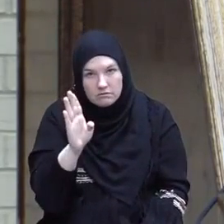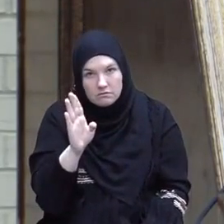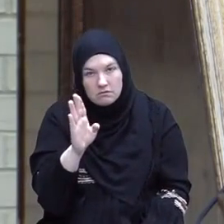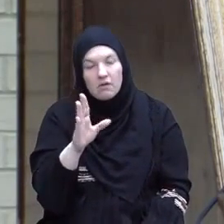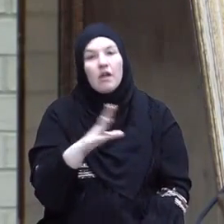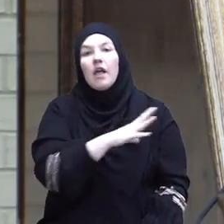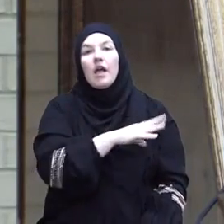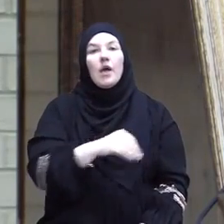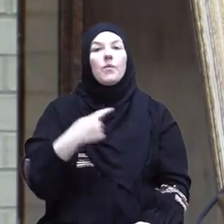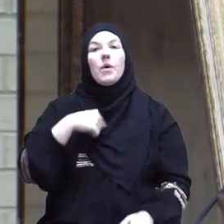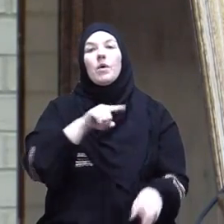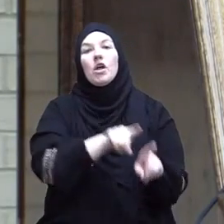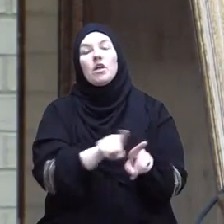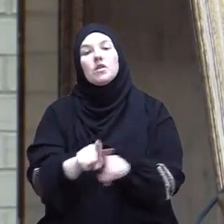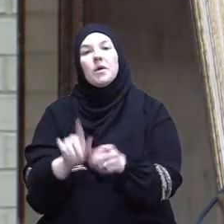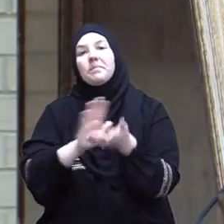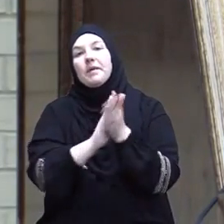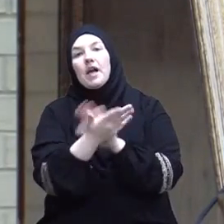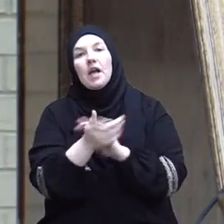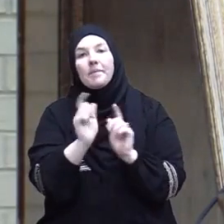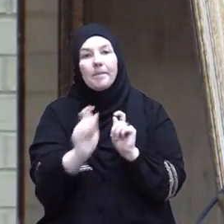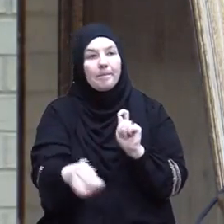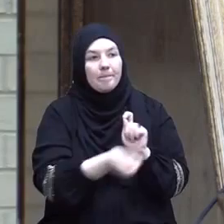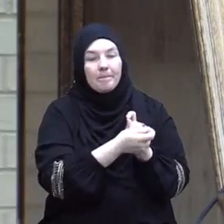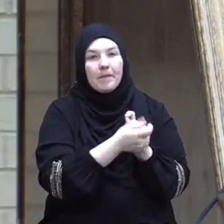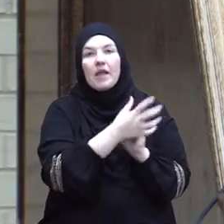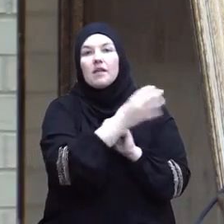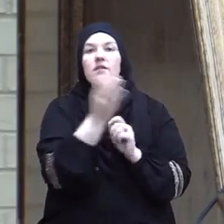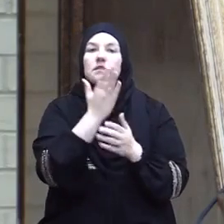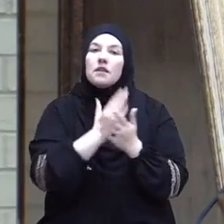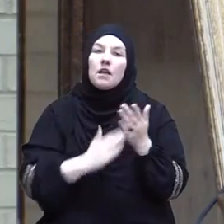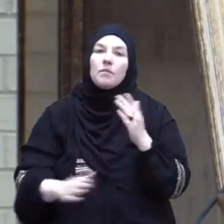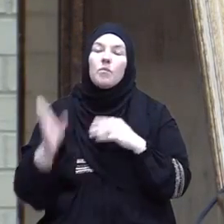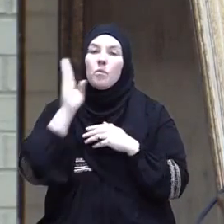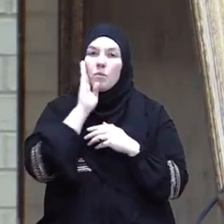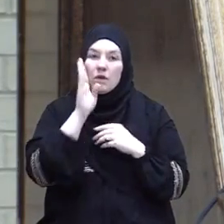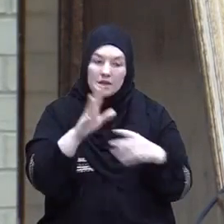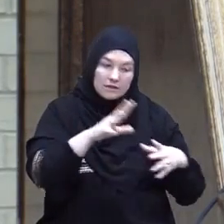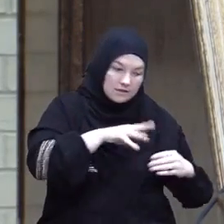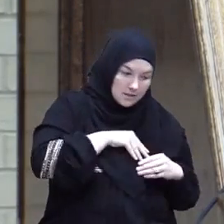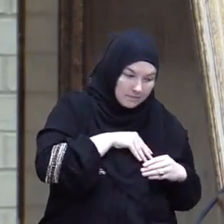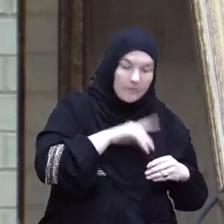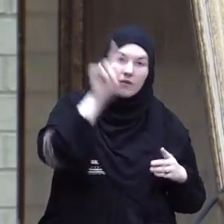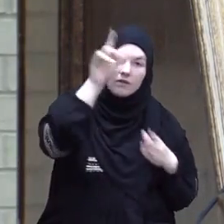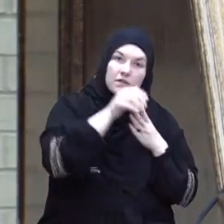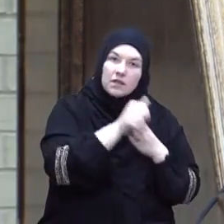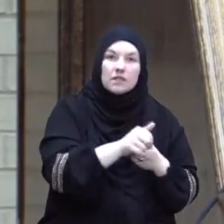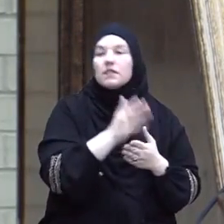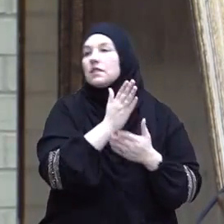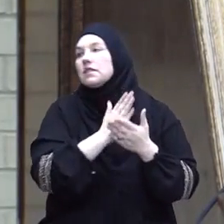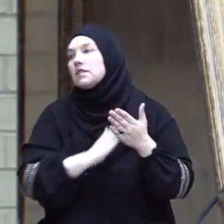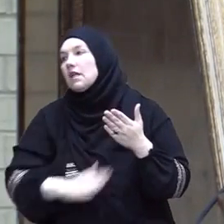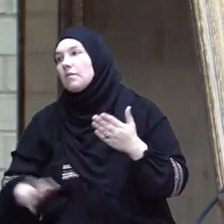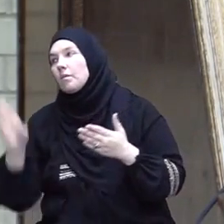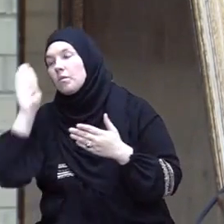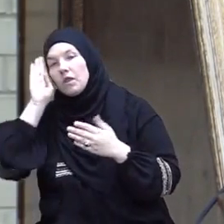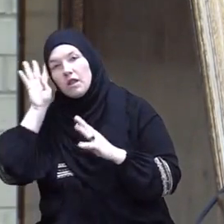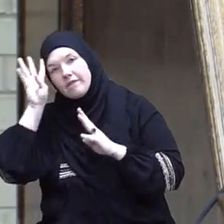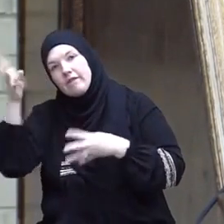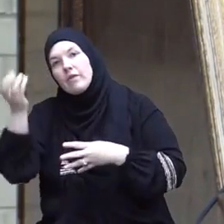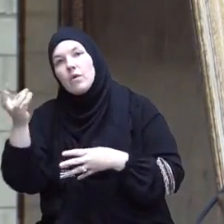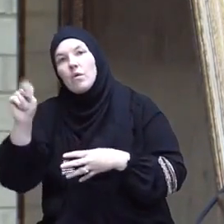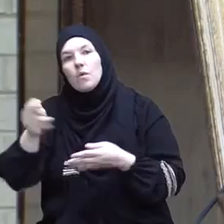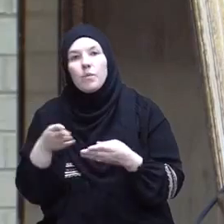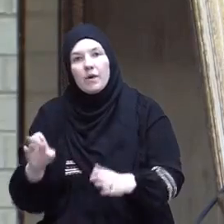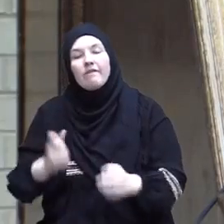each other. Some will believe, some will not. Some will accept the guidance of Allah, some will invent their own way of